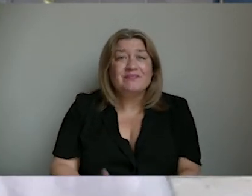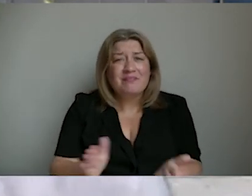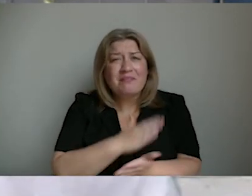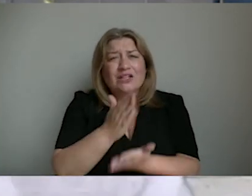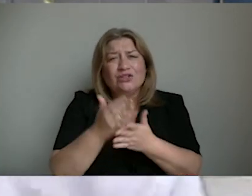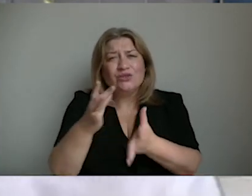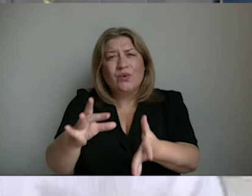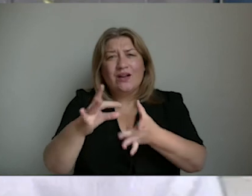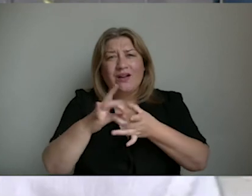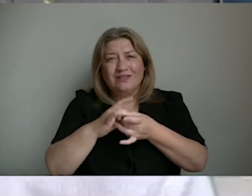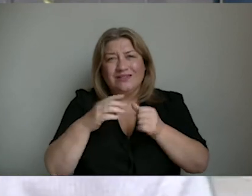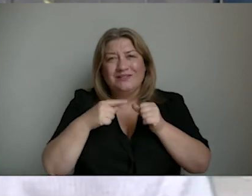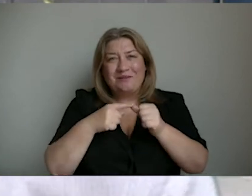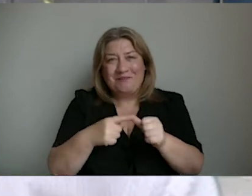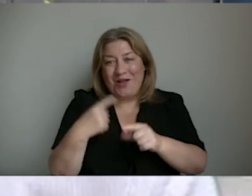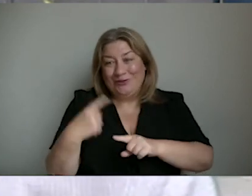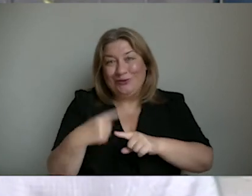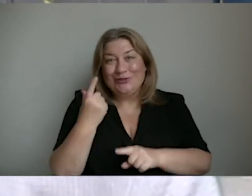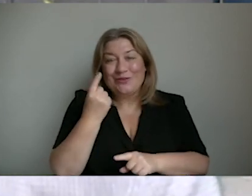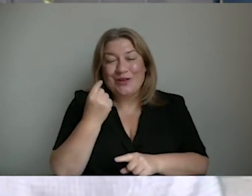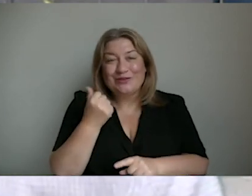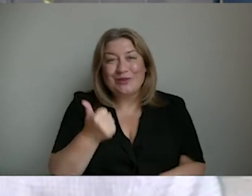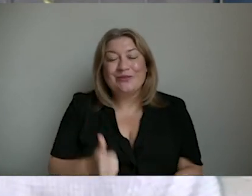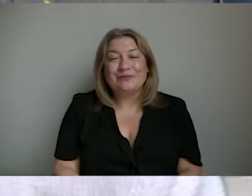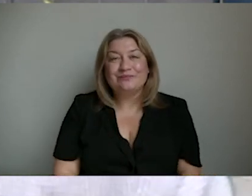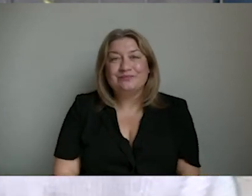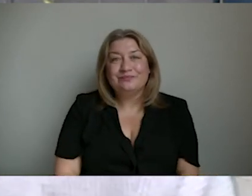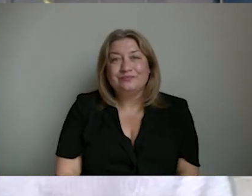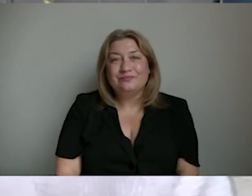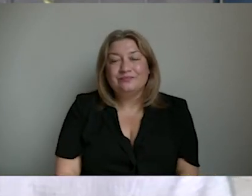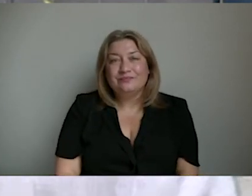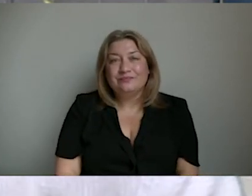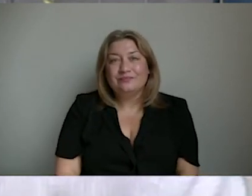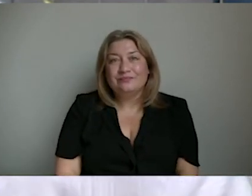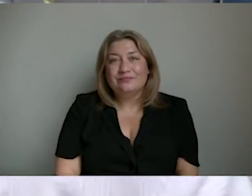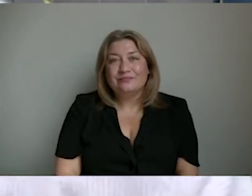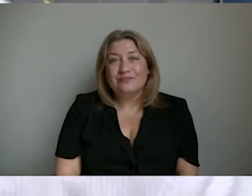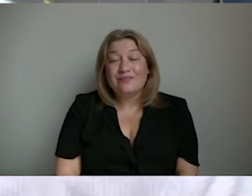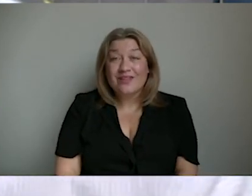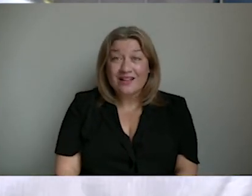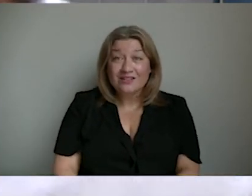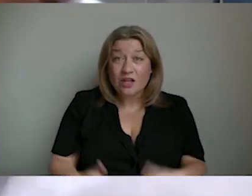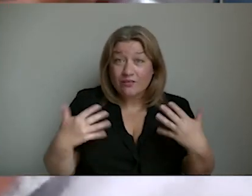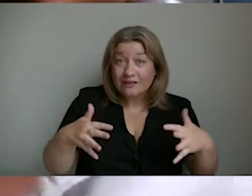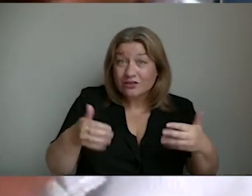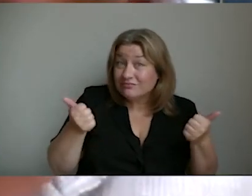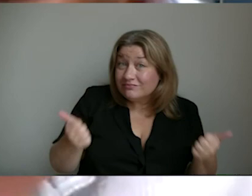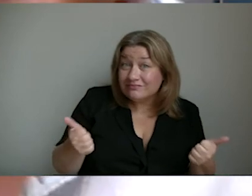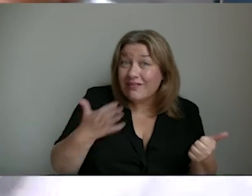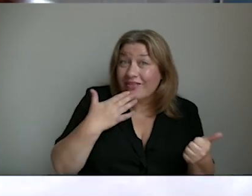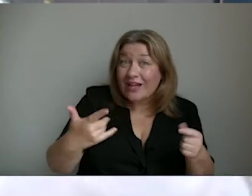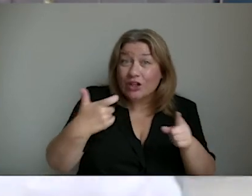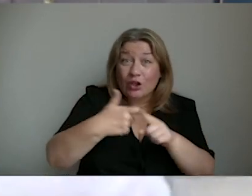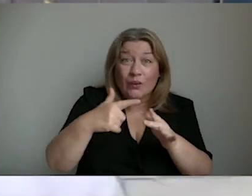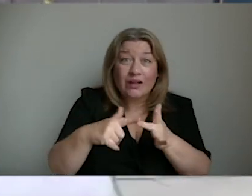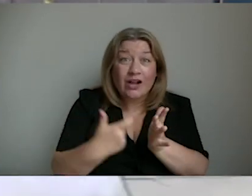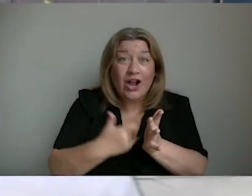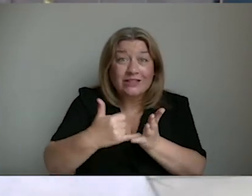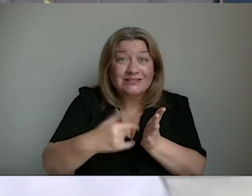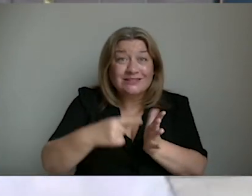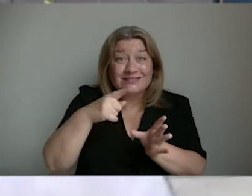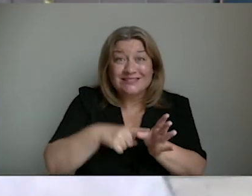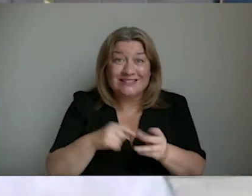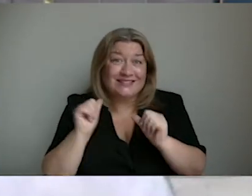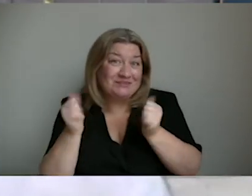But yeah, make sure you do get in touch with us and apply as soon as you possibly can. Just finishing up for today then, really. Thank